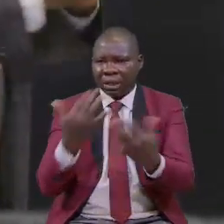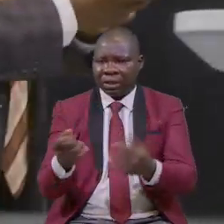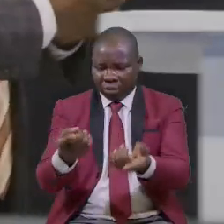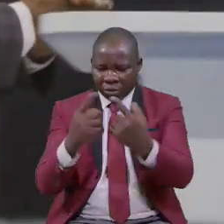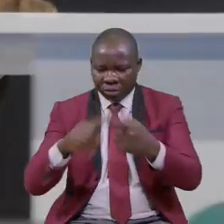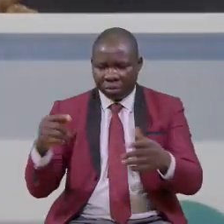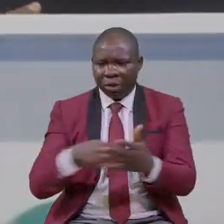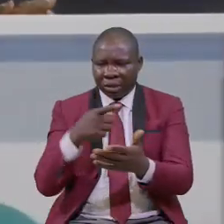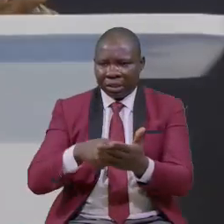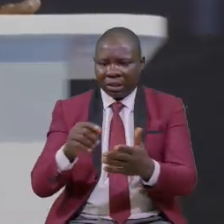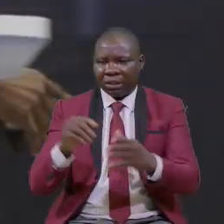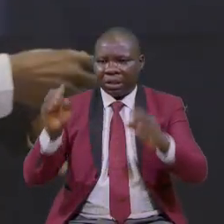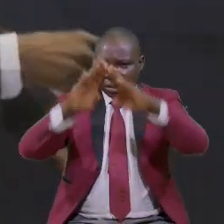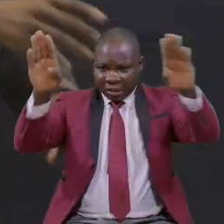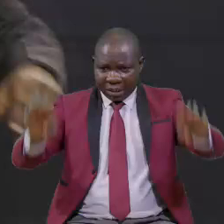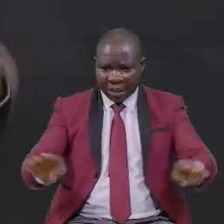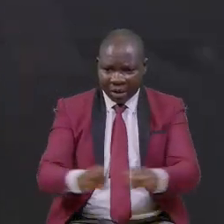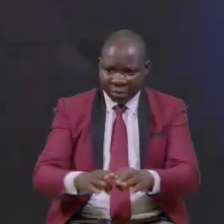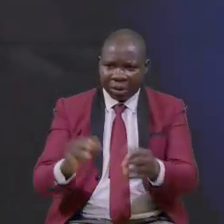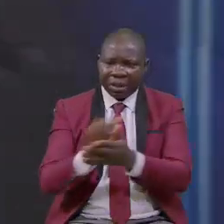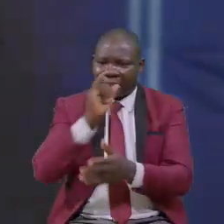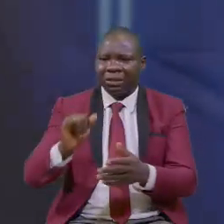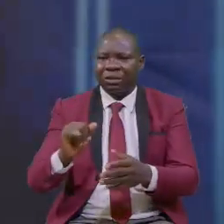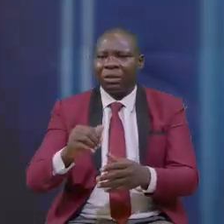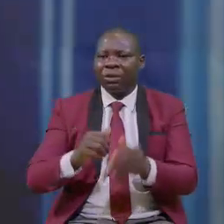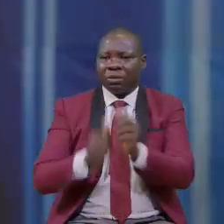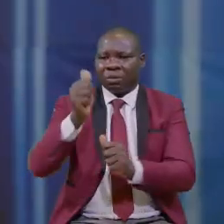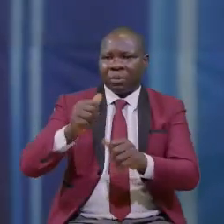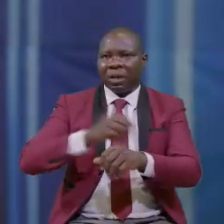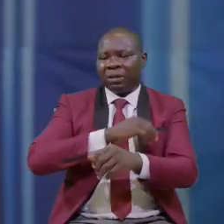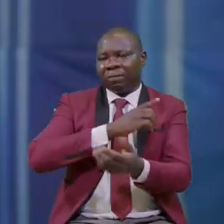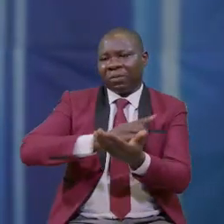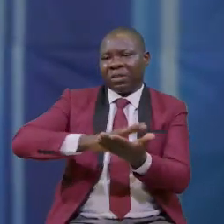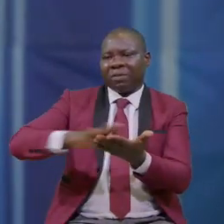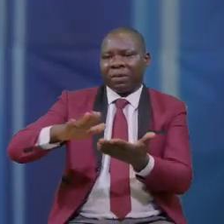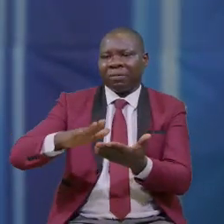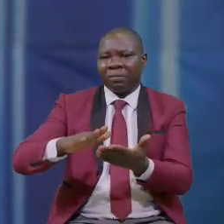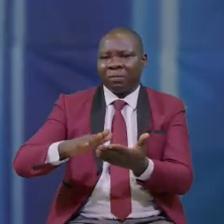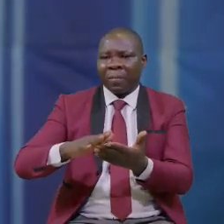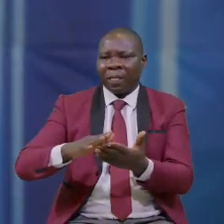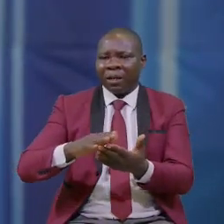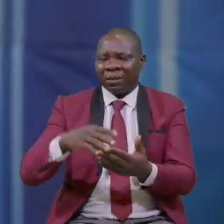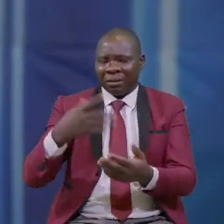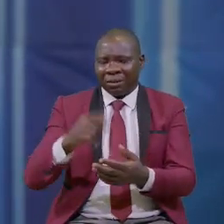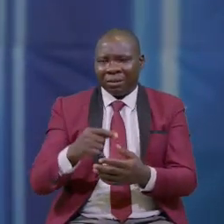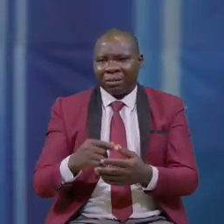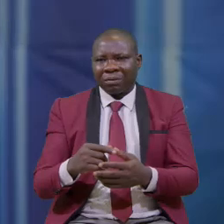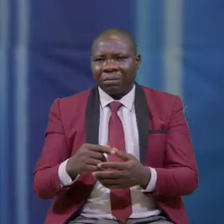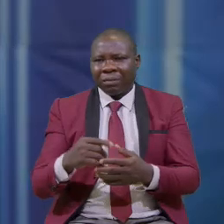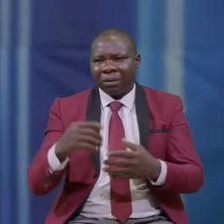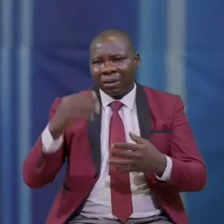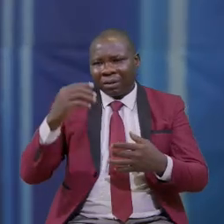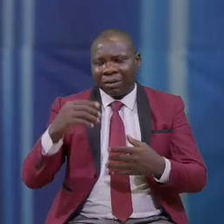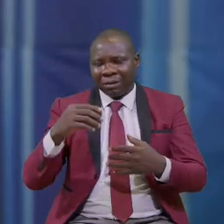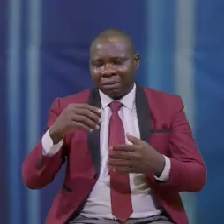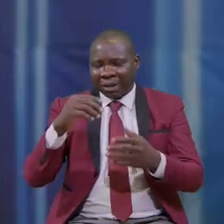that is supernatural. And you know, the sickness does not go little by little by little. At the mention